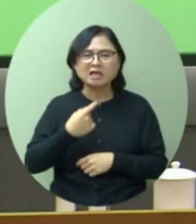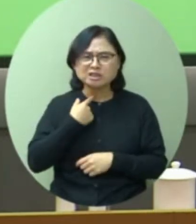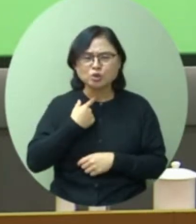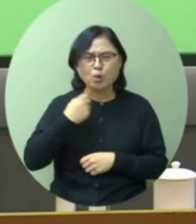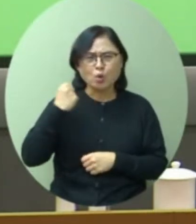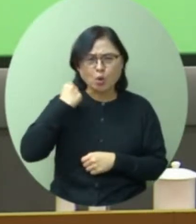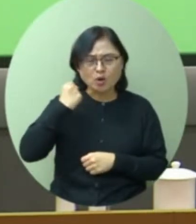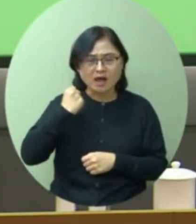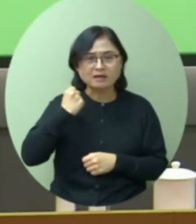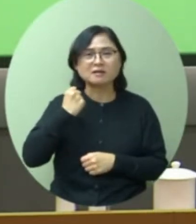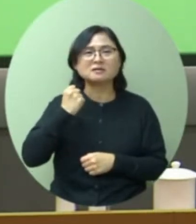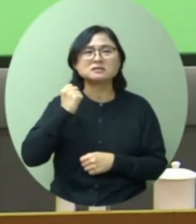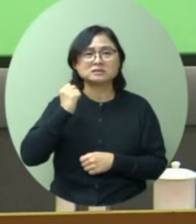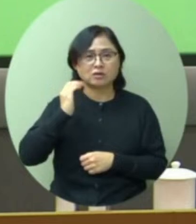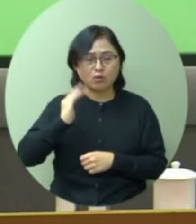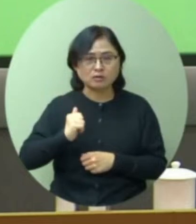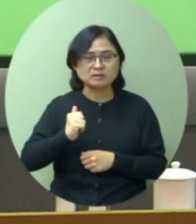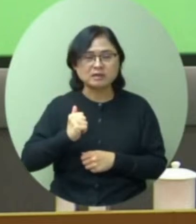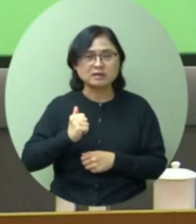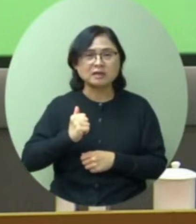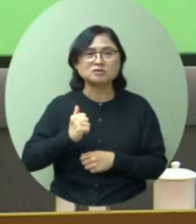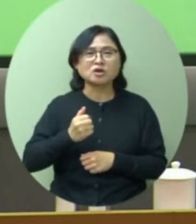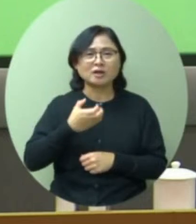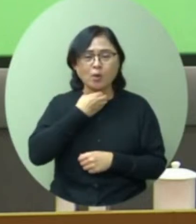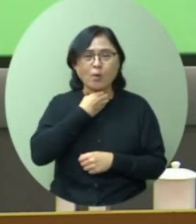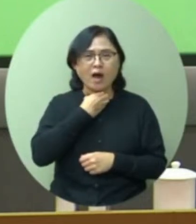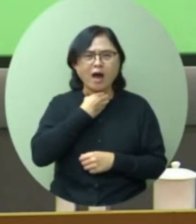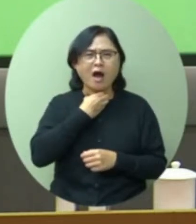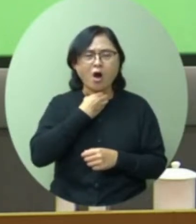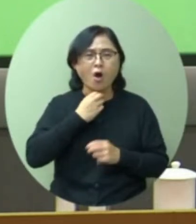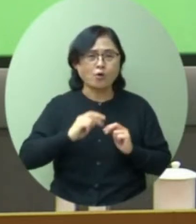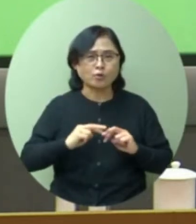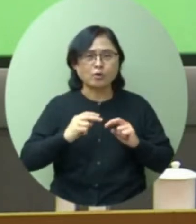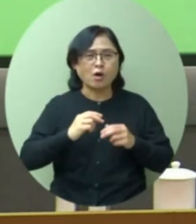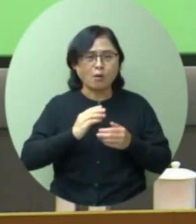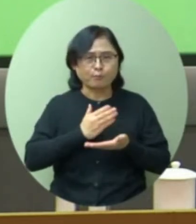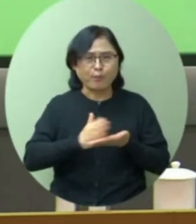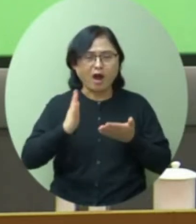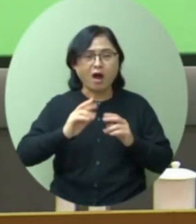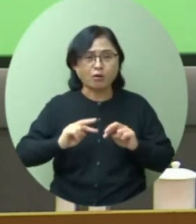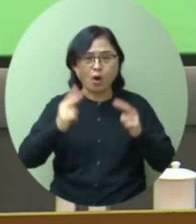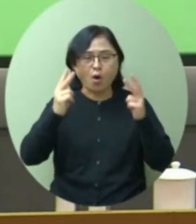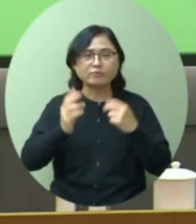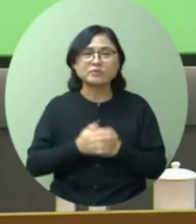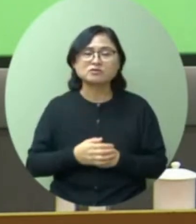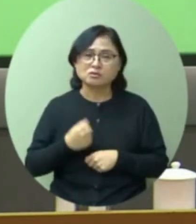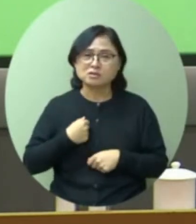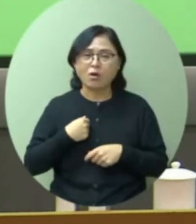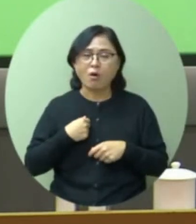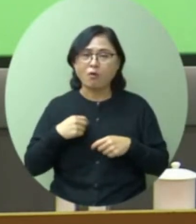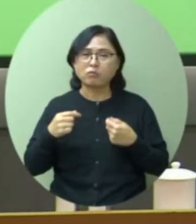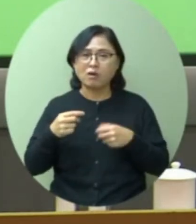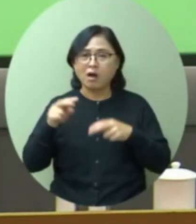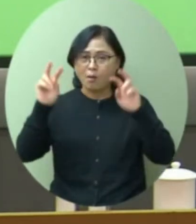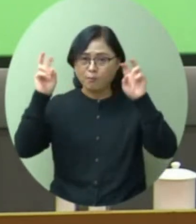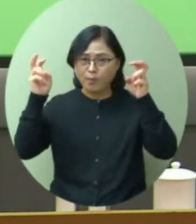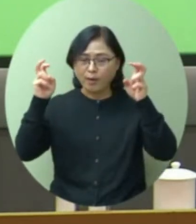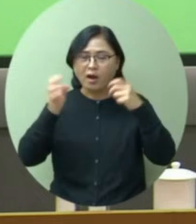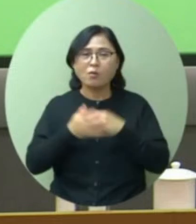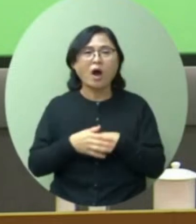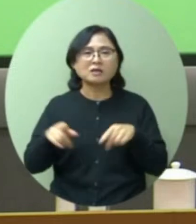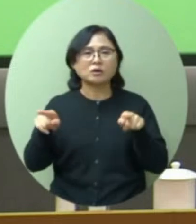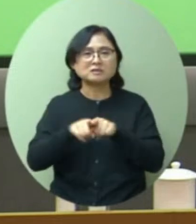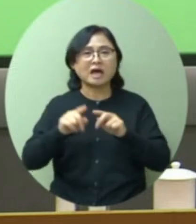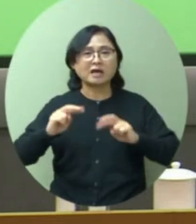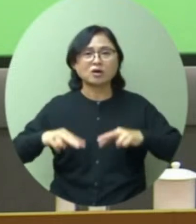say reform together and build our economy together. It